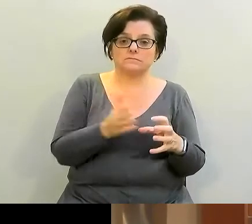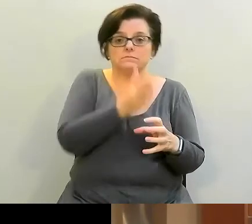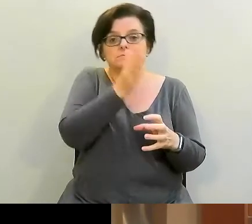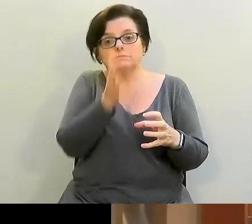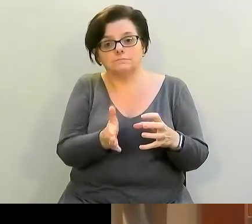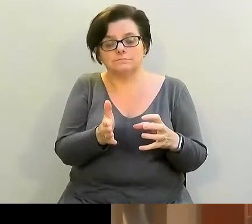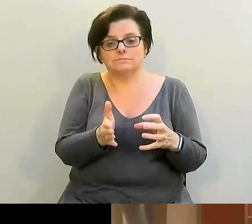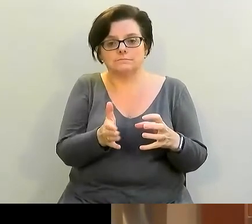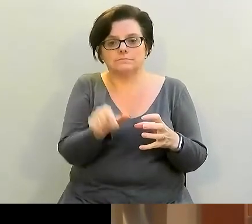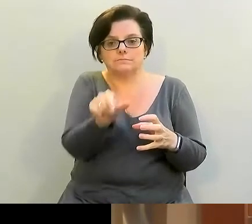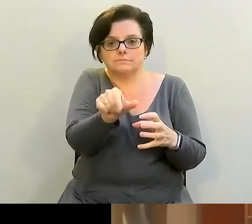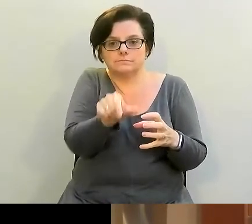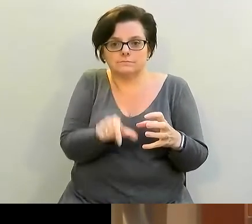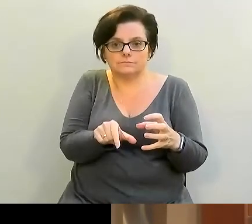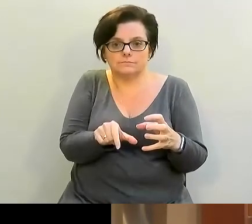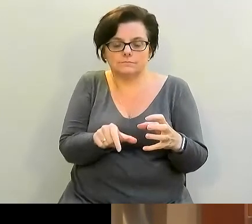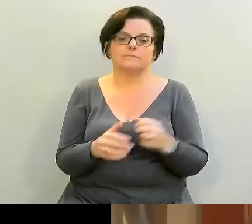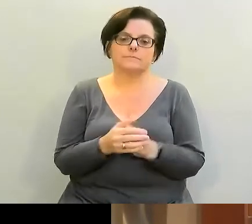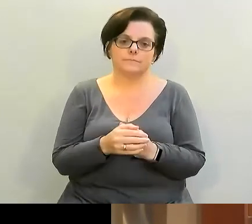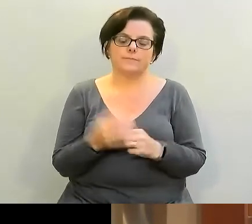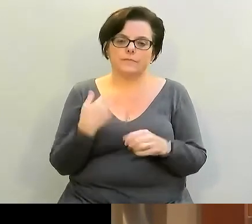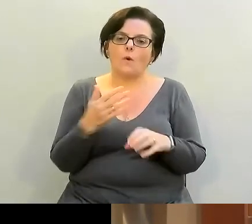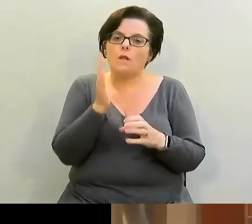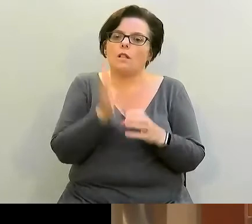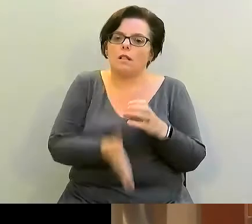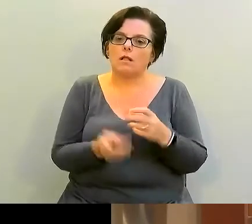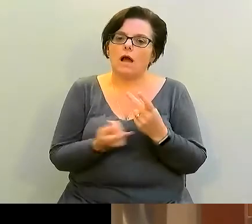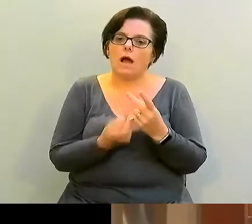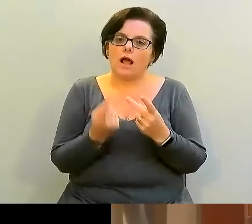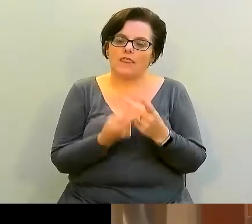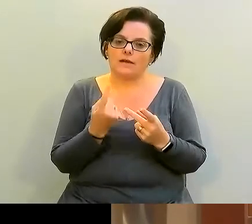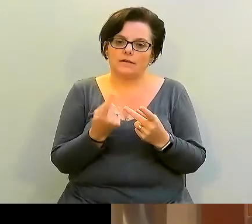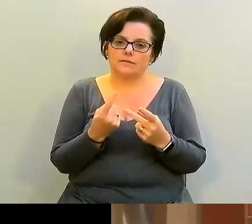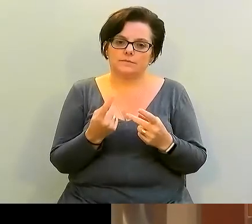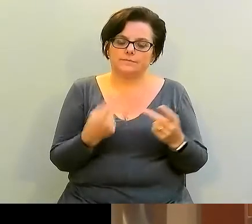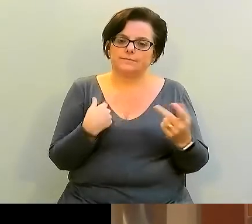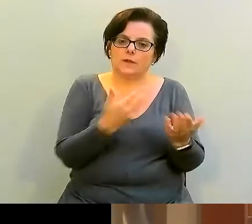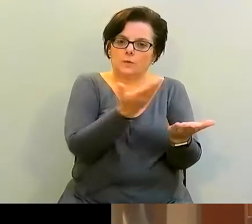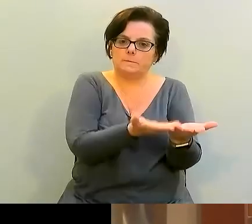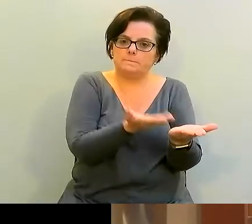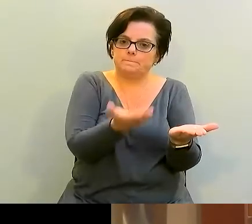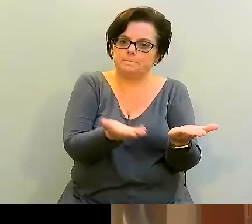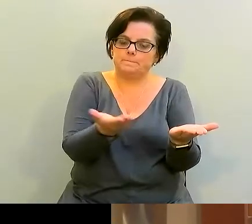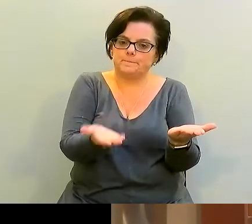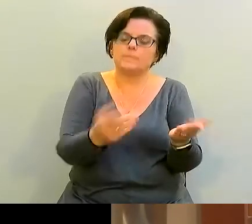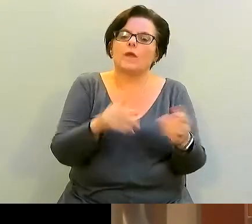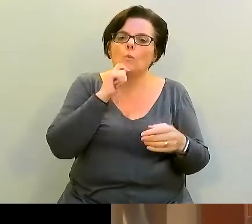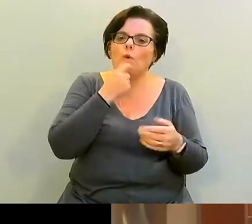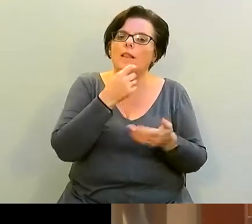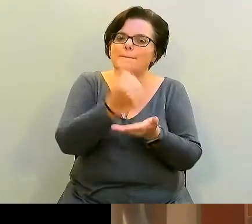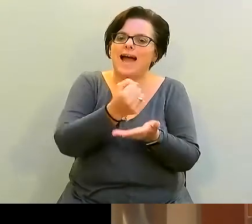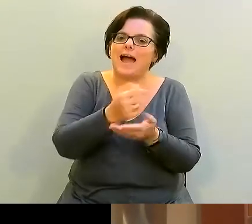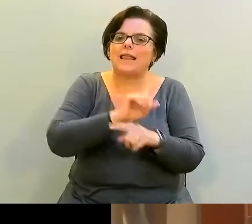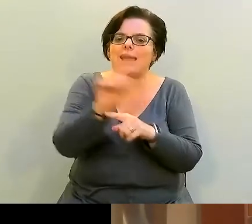I am going to do that and I'm going to put more of these aside which I'll put in a baggie later.